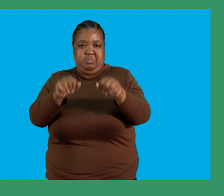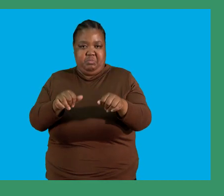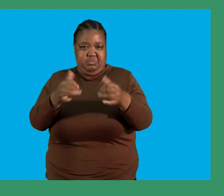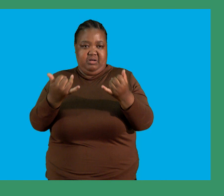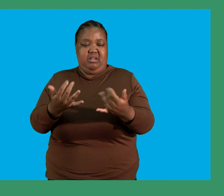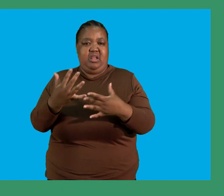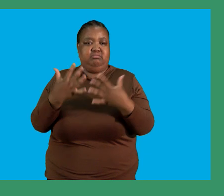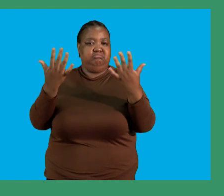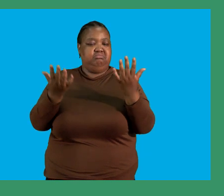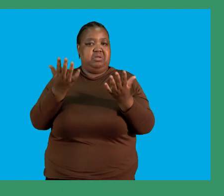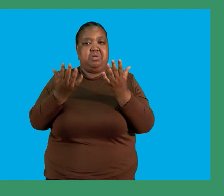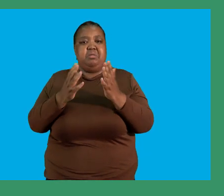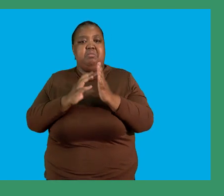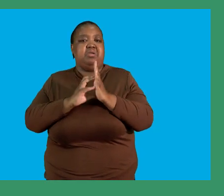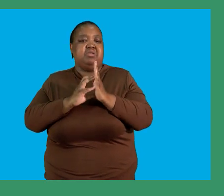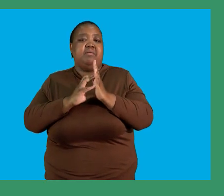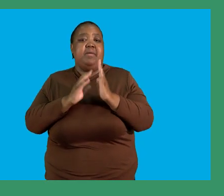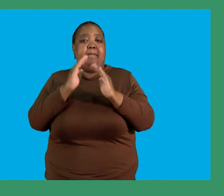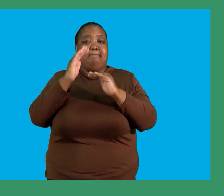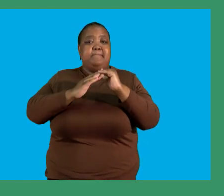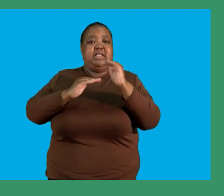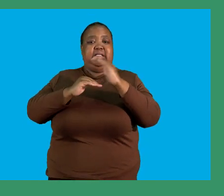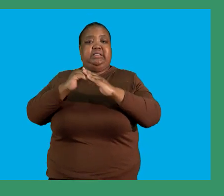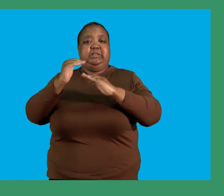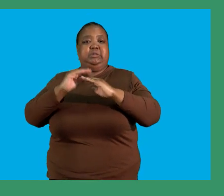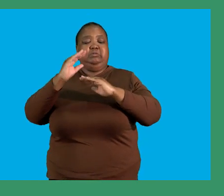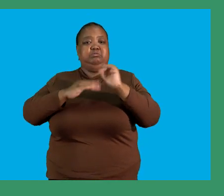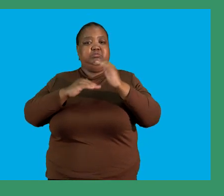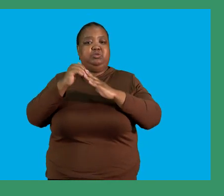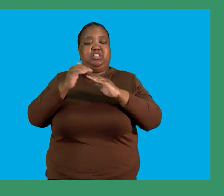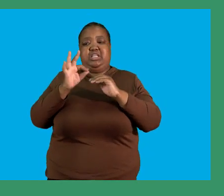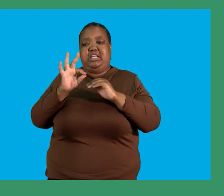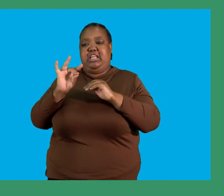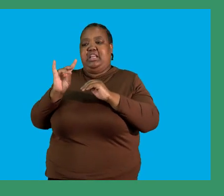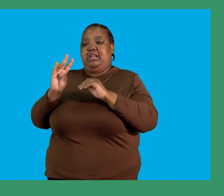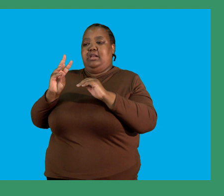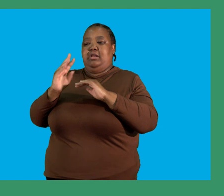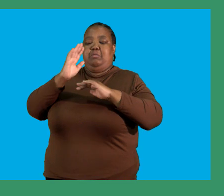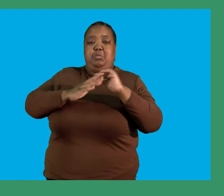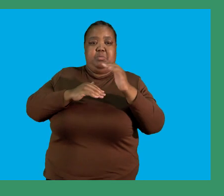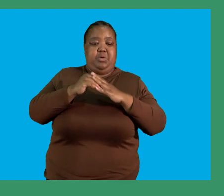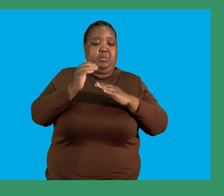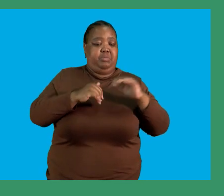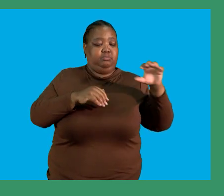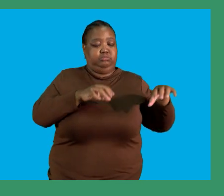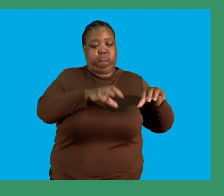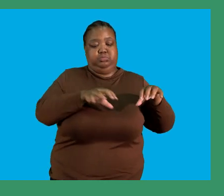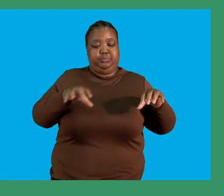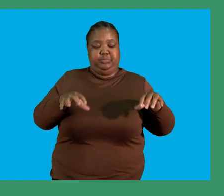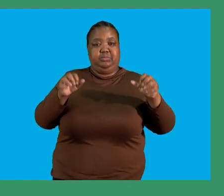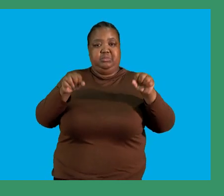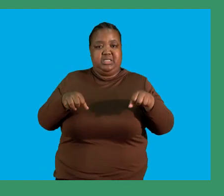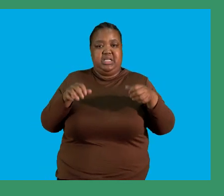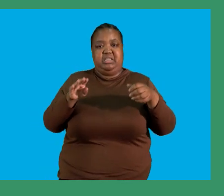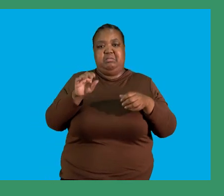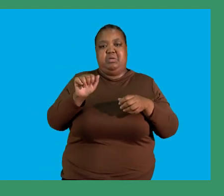also have construction, where you will see the buildings that are being constructed on a daily basis.